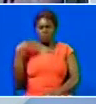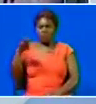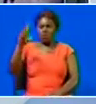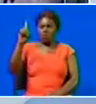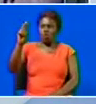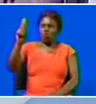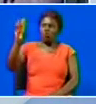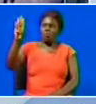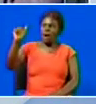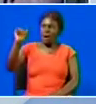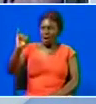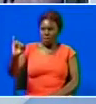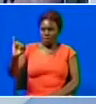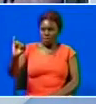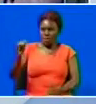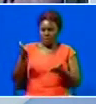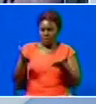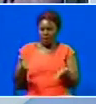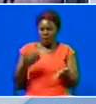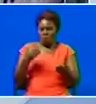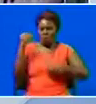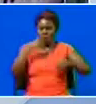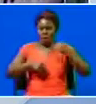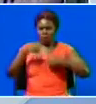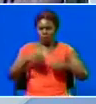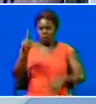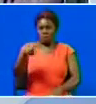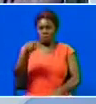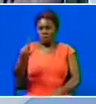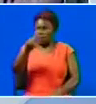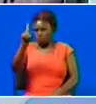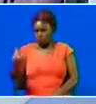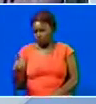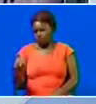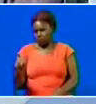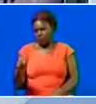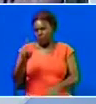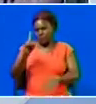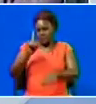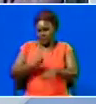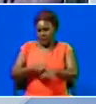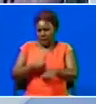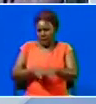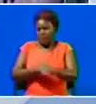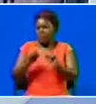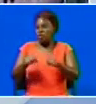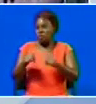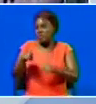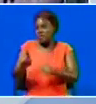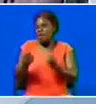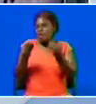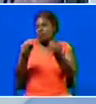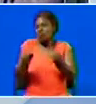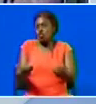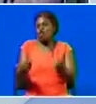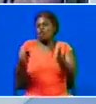Director General Richard Dubai, who is facing corruption charges. Question is, will she be the magic bullet to restore